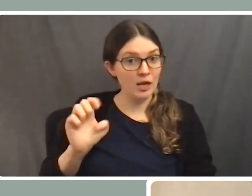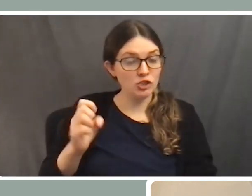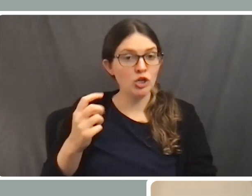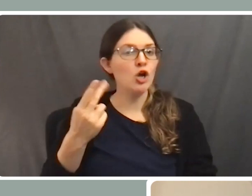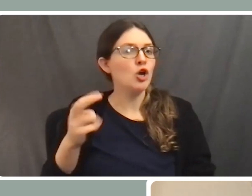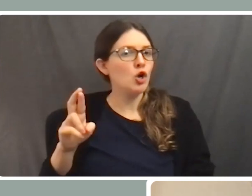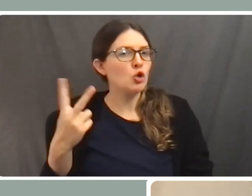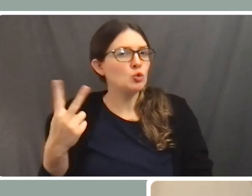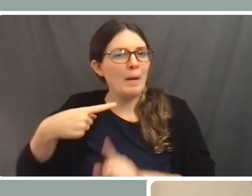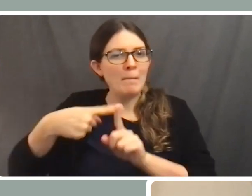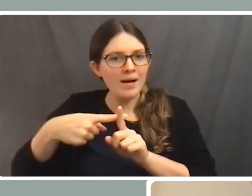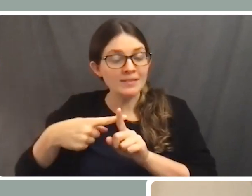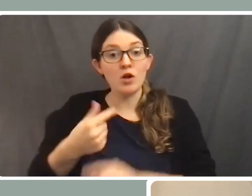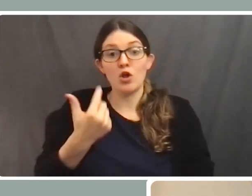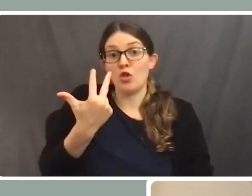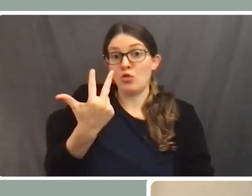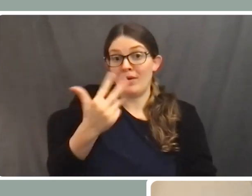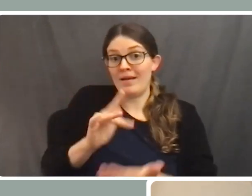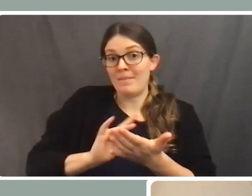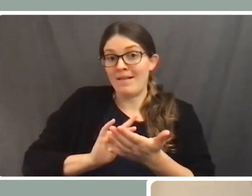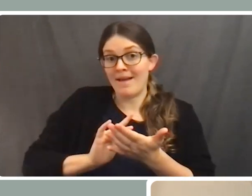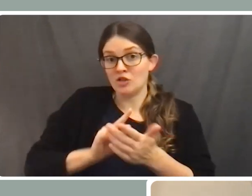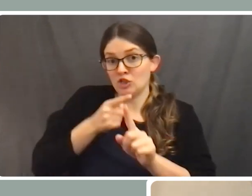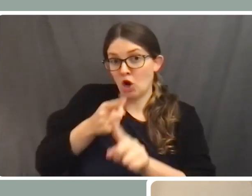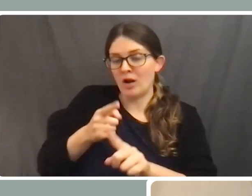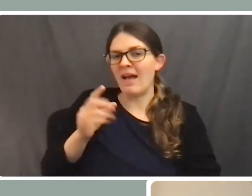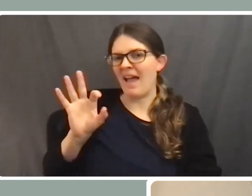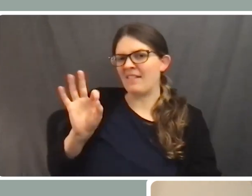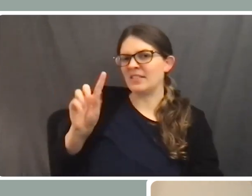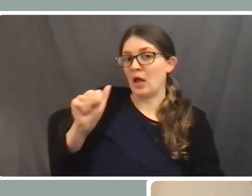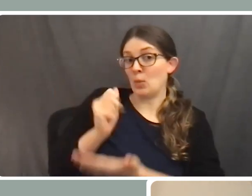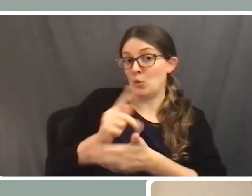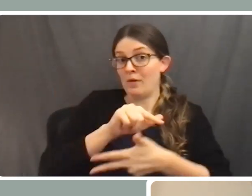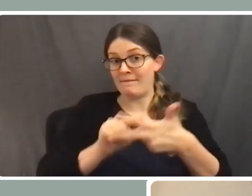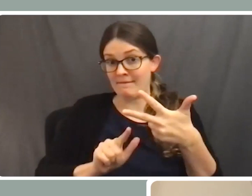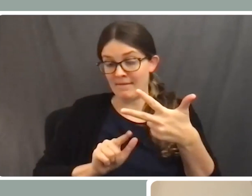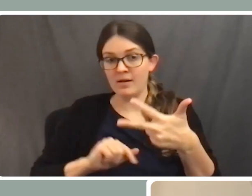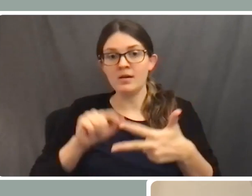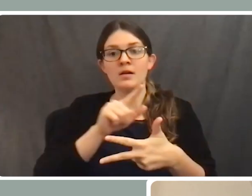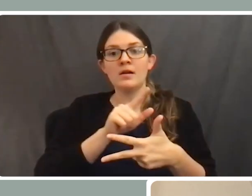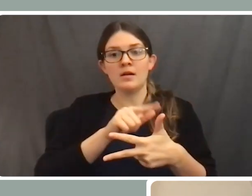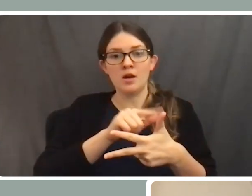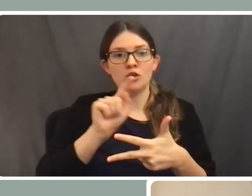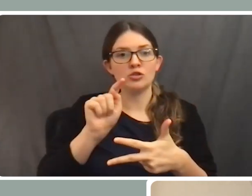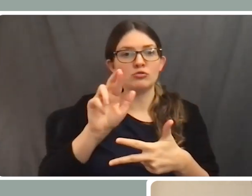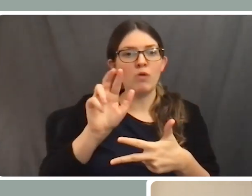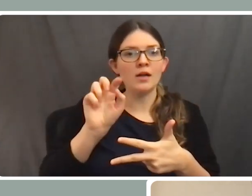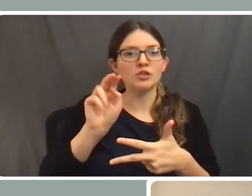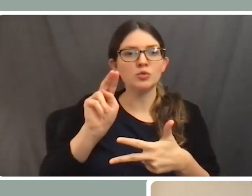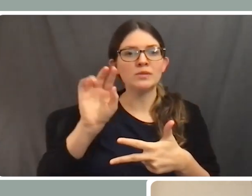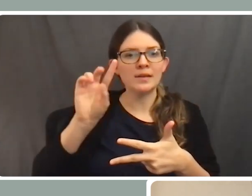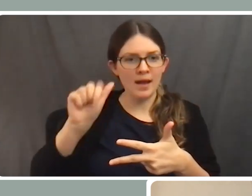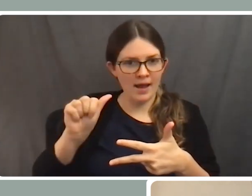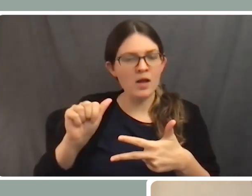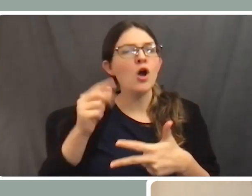the 3 HER2 targeted drugs that are FDA approved, one is trastuzumab, or Herceptin is